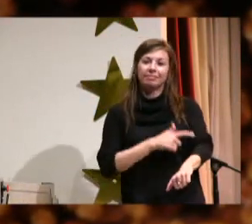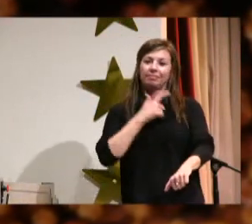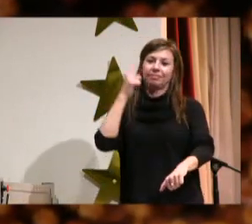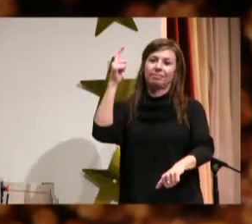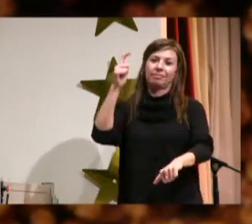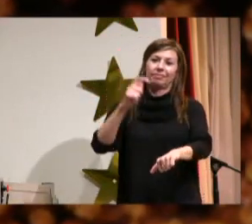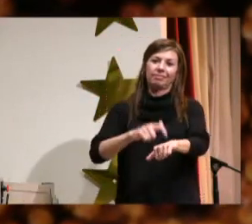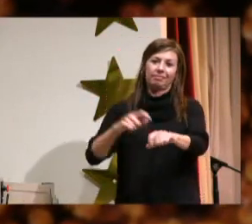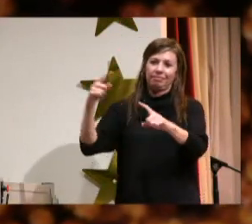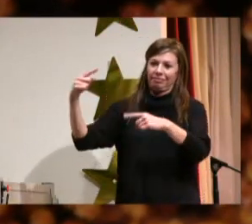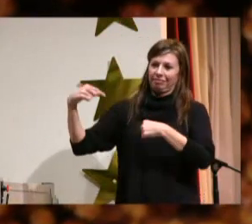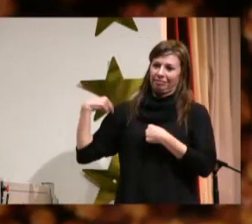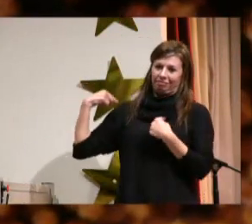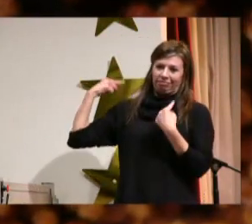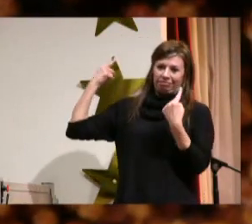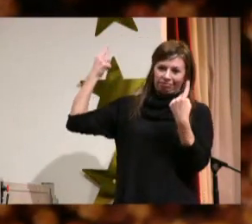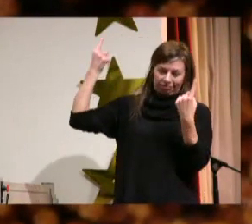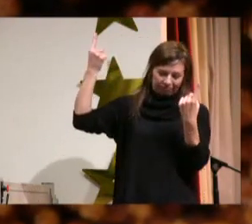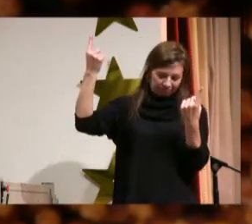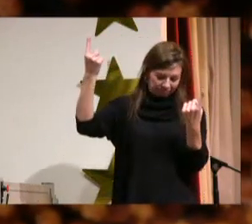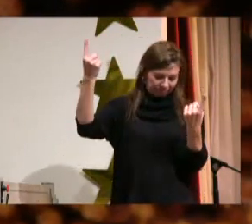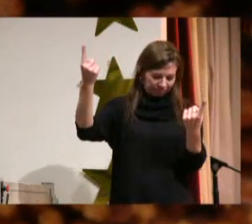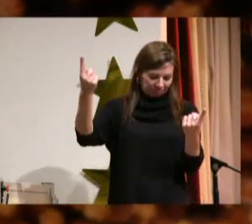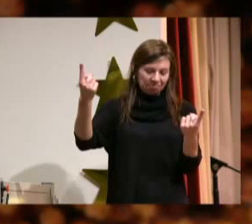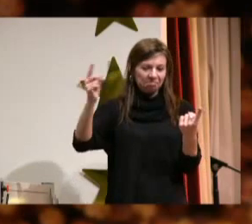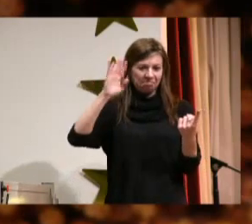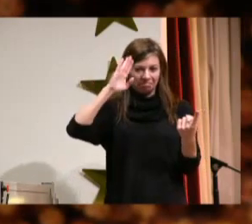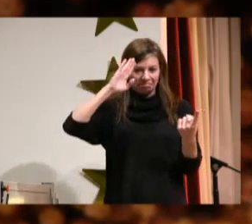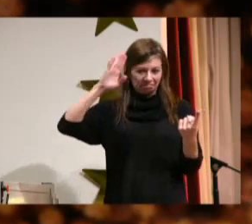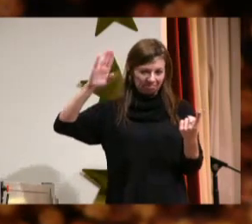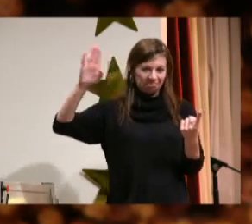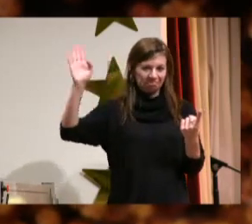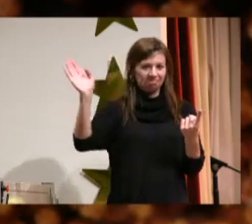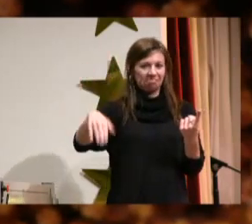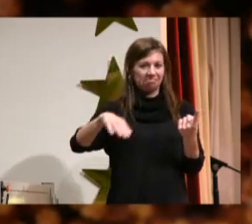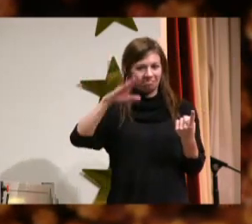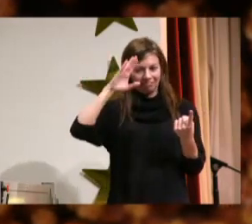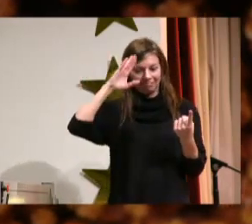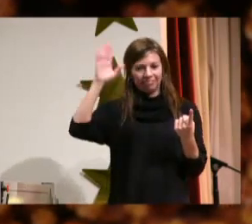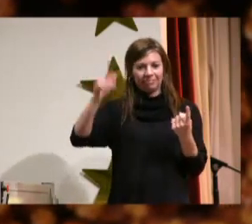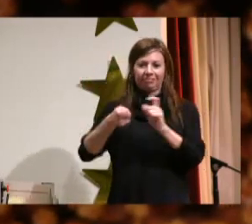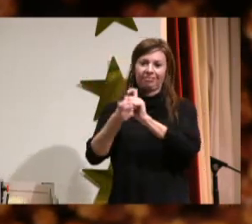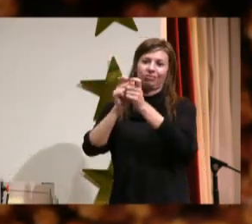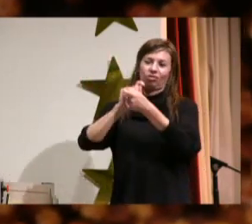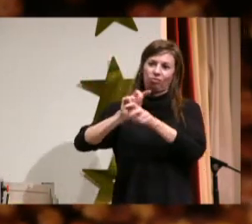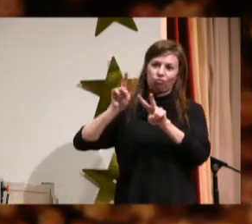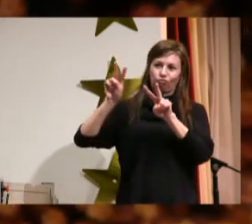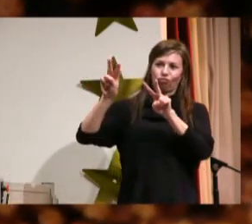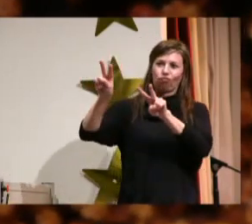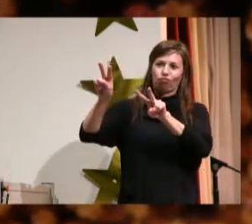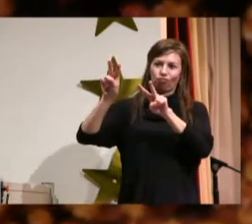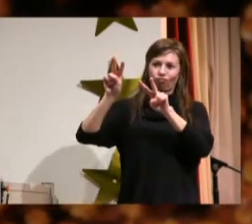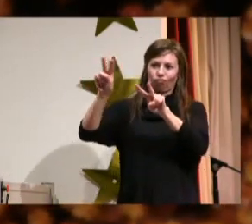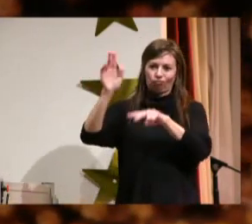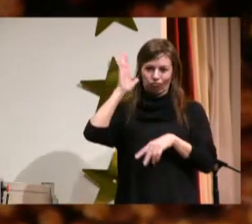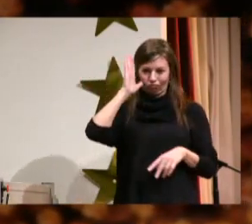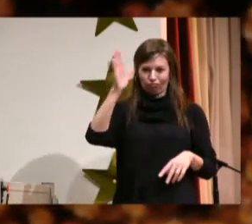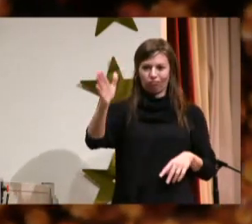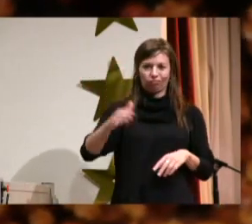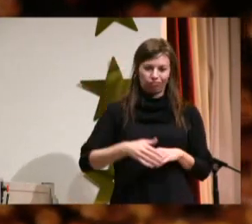a long time coming, but I know a change is gonna